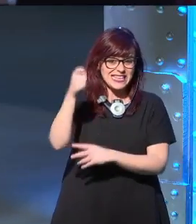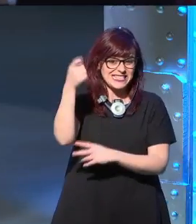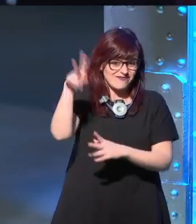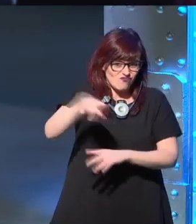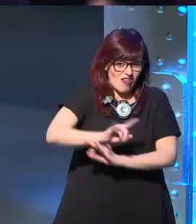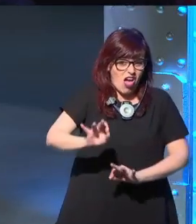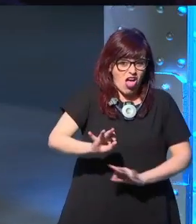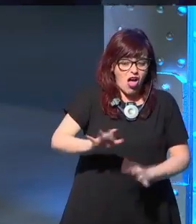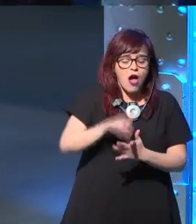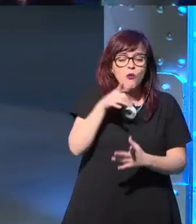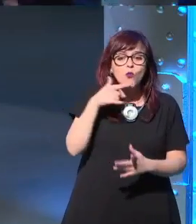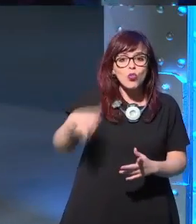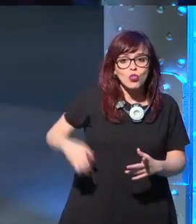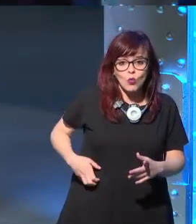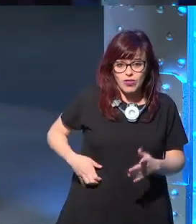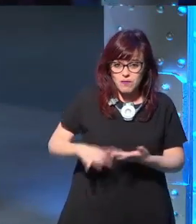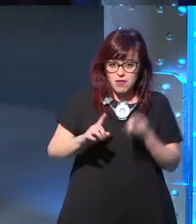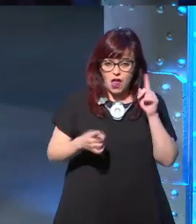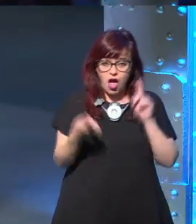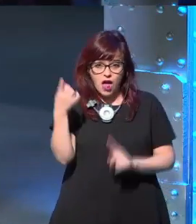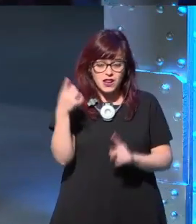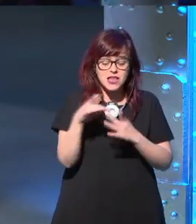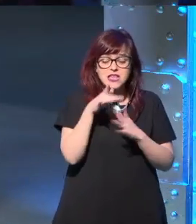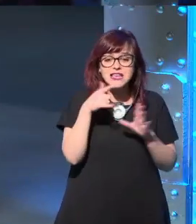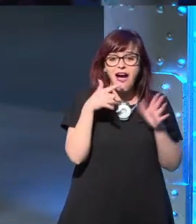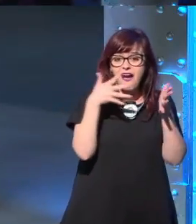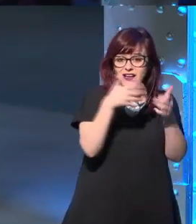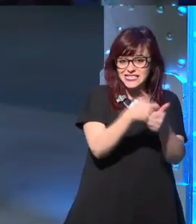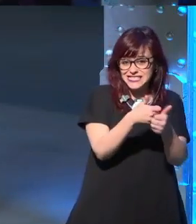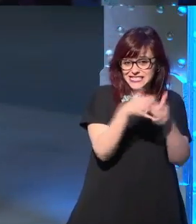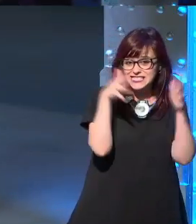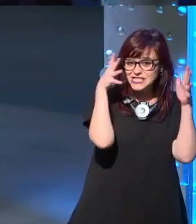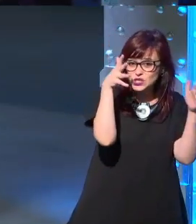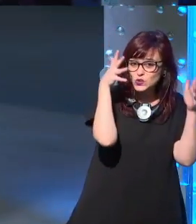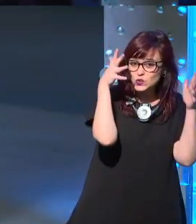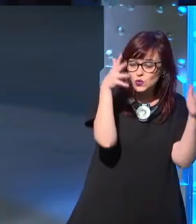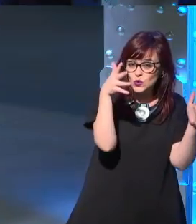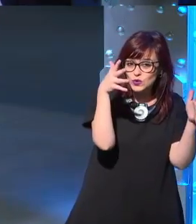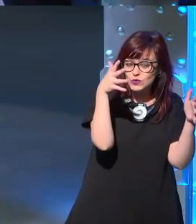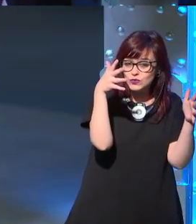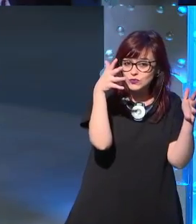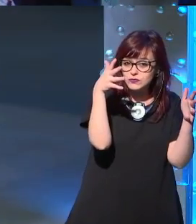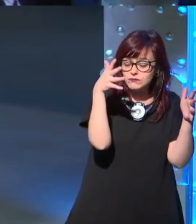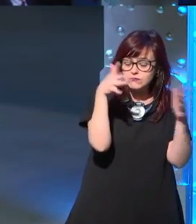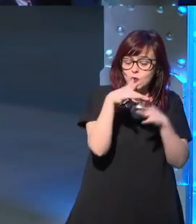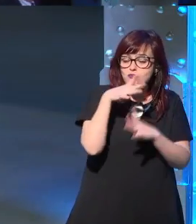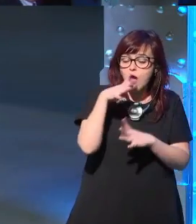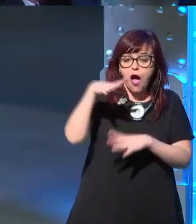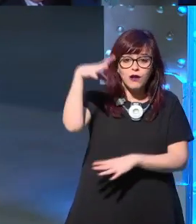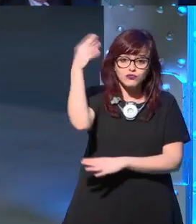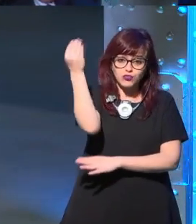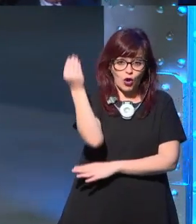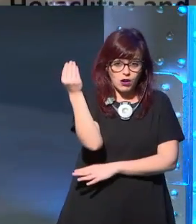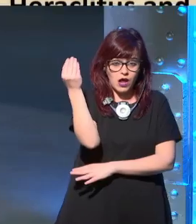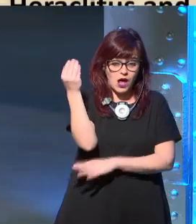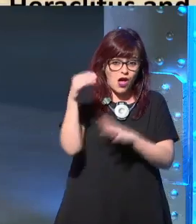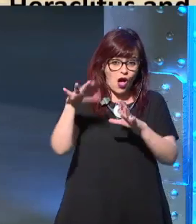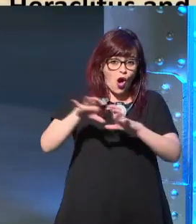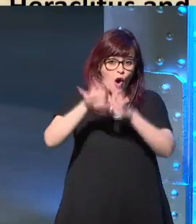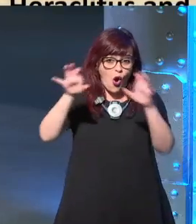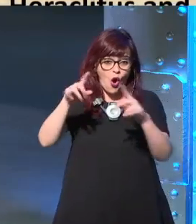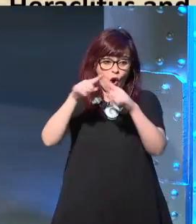his advisors decide to build a horrible Gothic lantern tower. But Leonardo and his friends decide